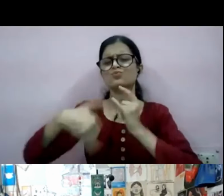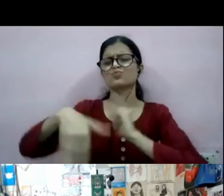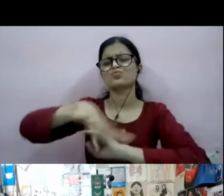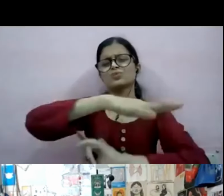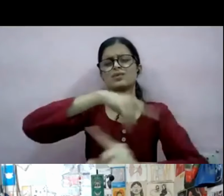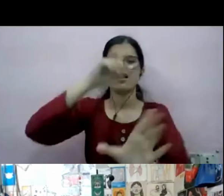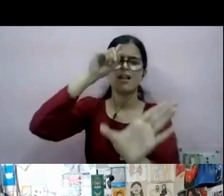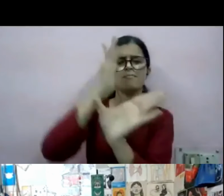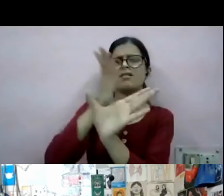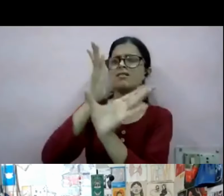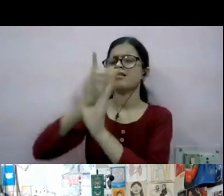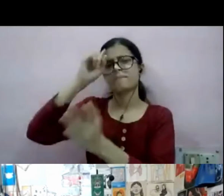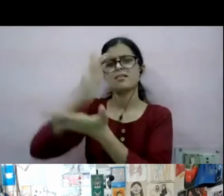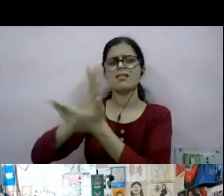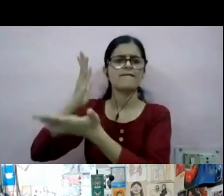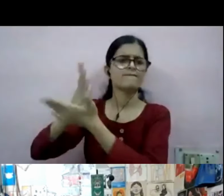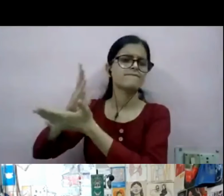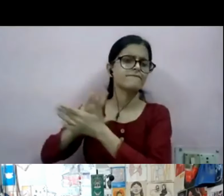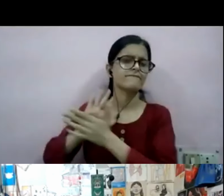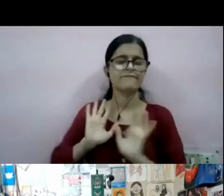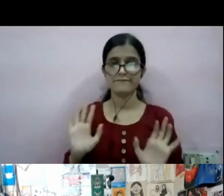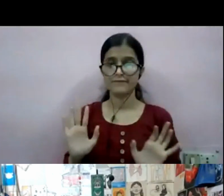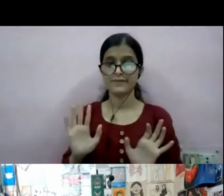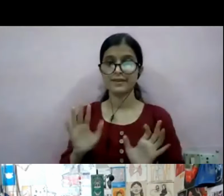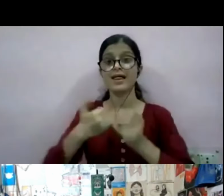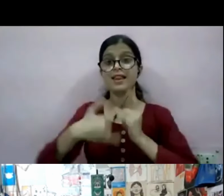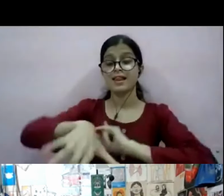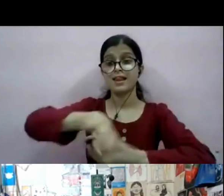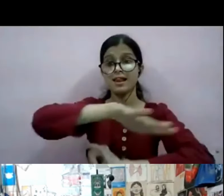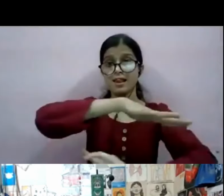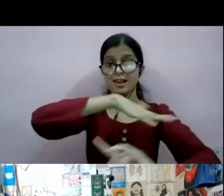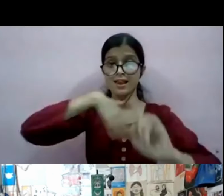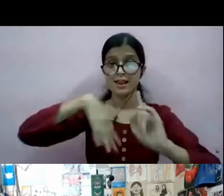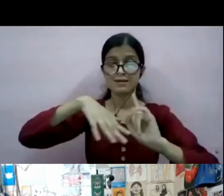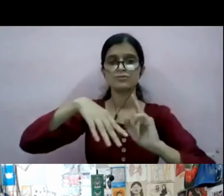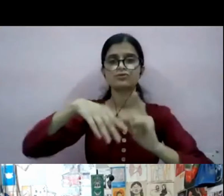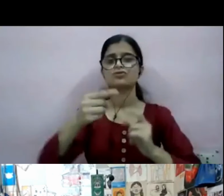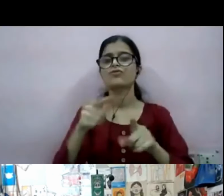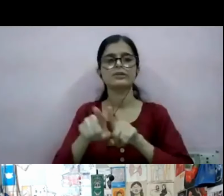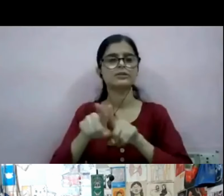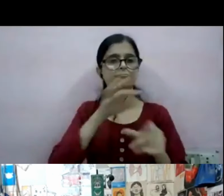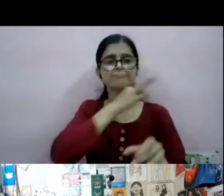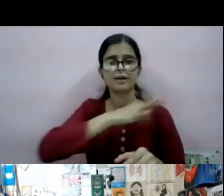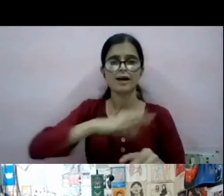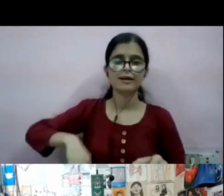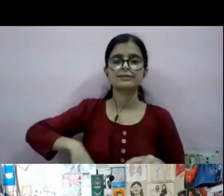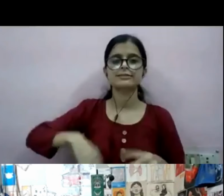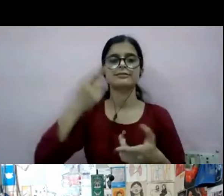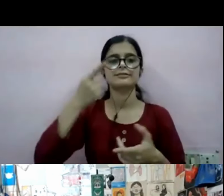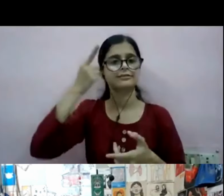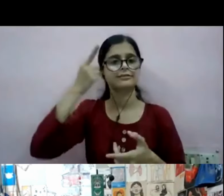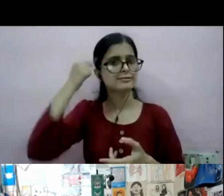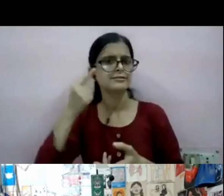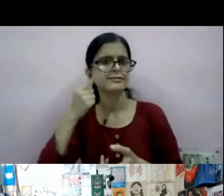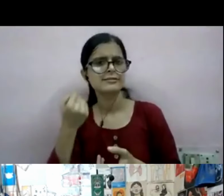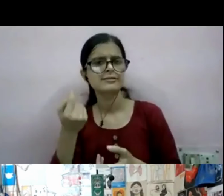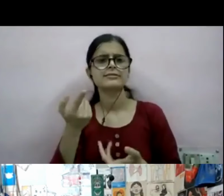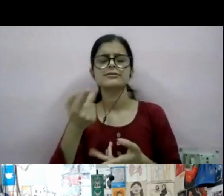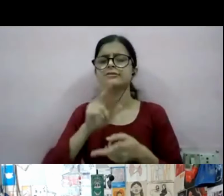is related to other social constructs such as gender, age, class, caste, religion, and